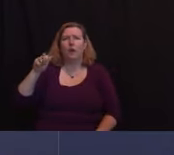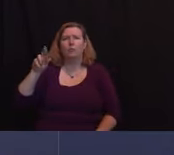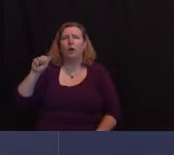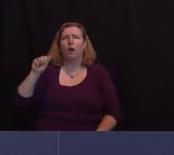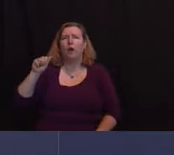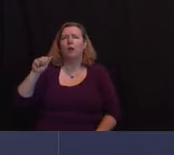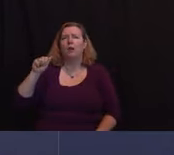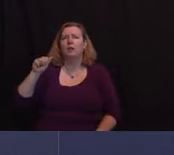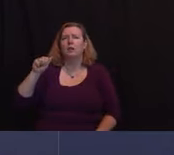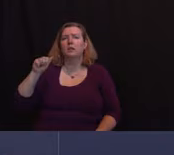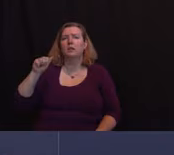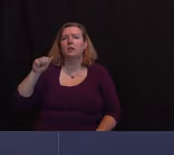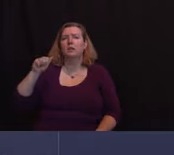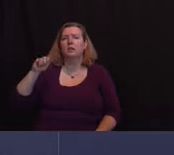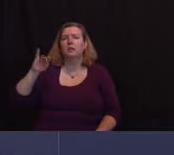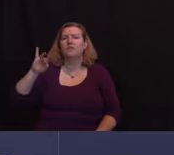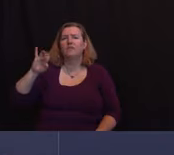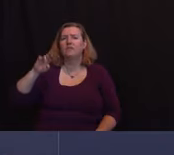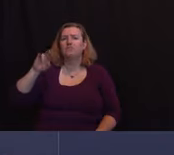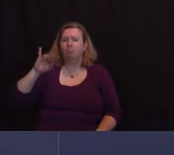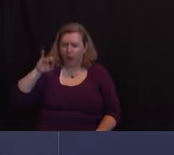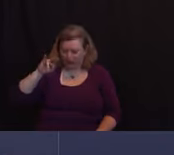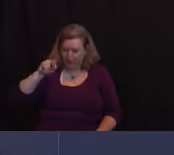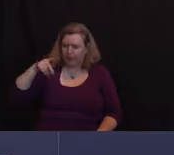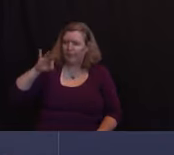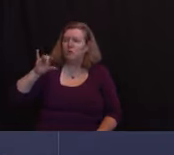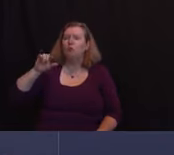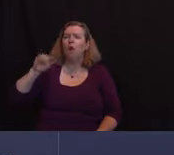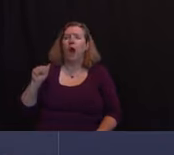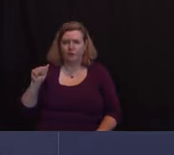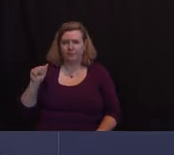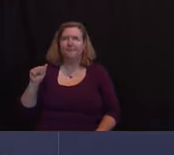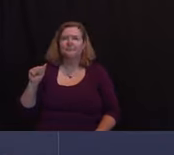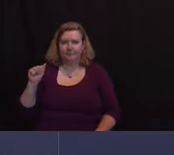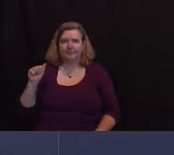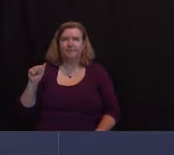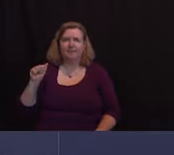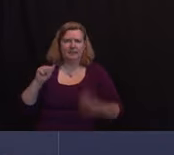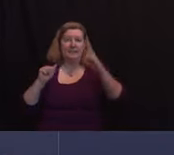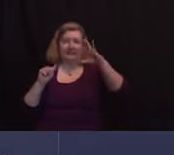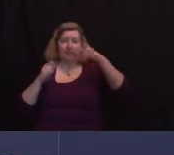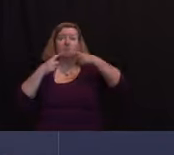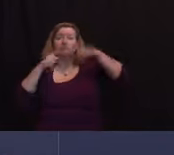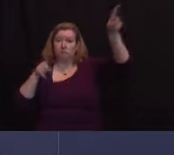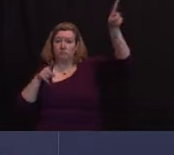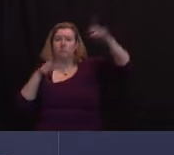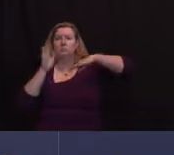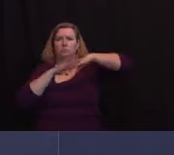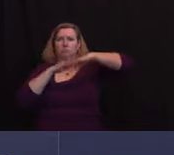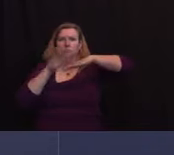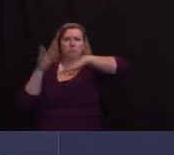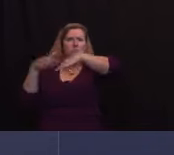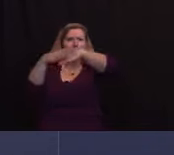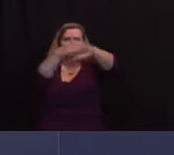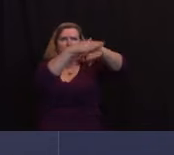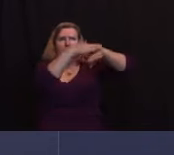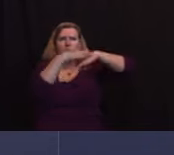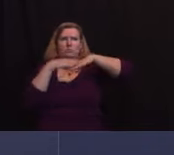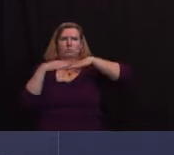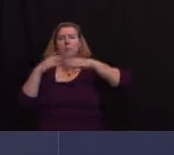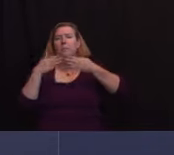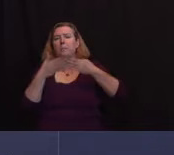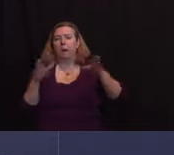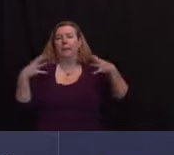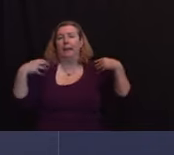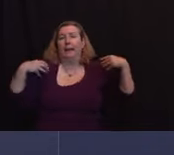week had issued a health alert to healthcare providers and public health providers